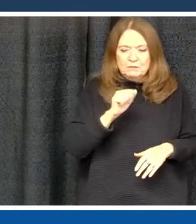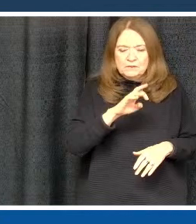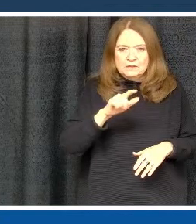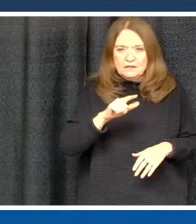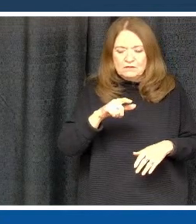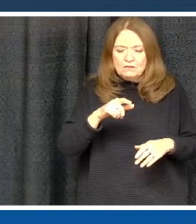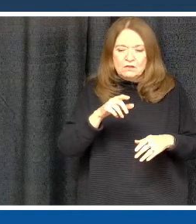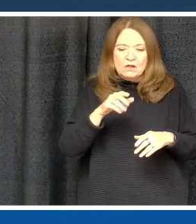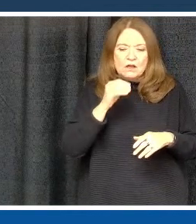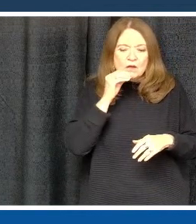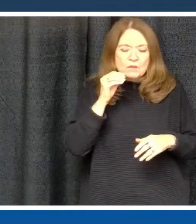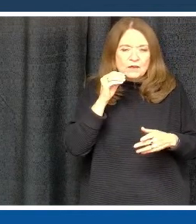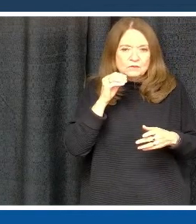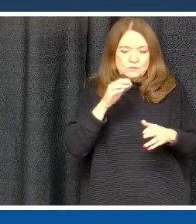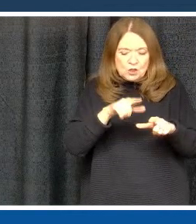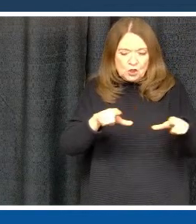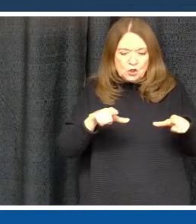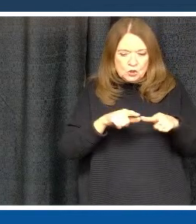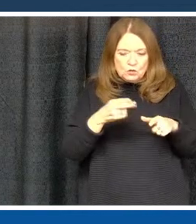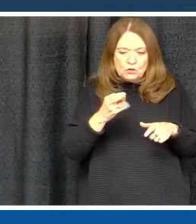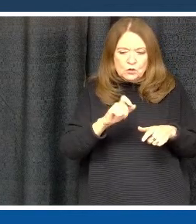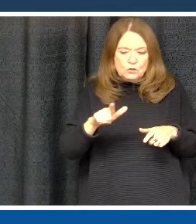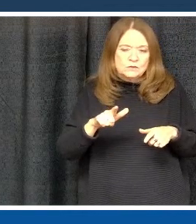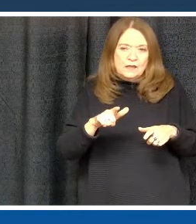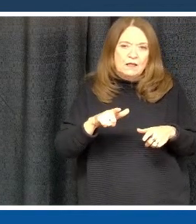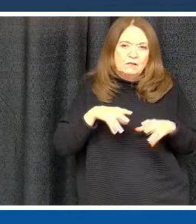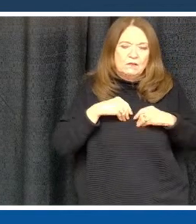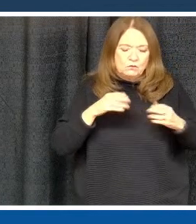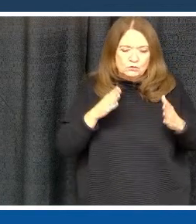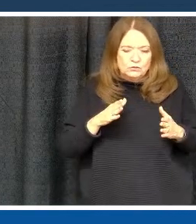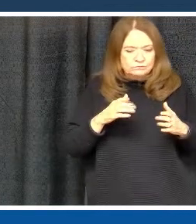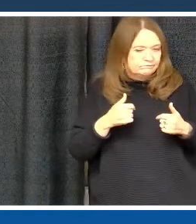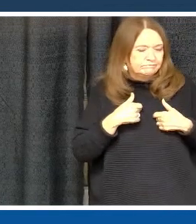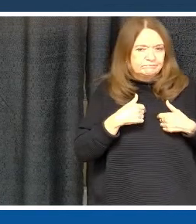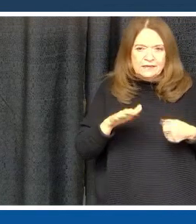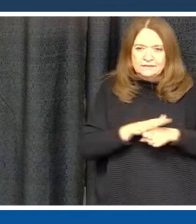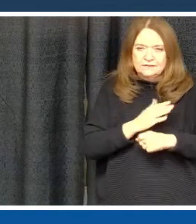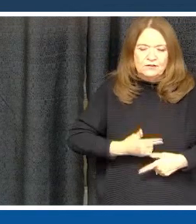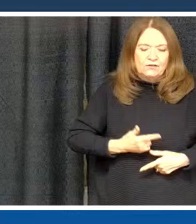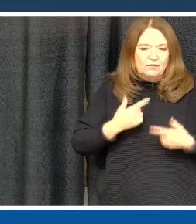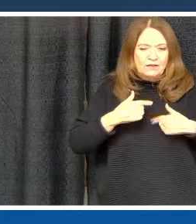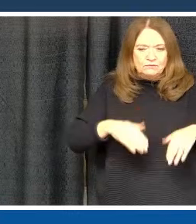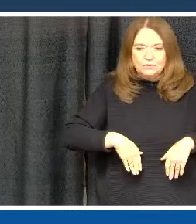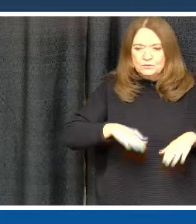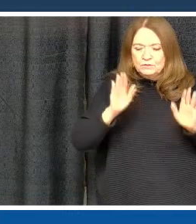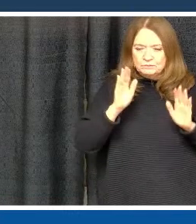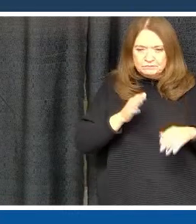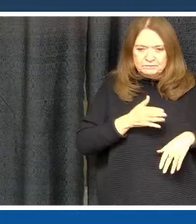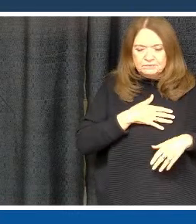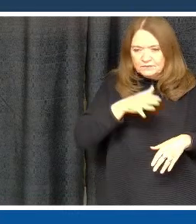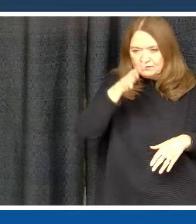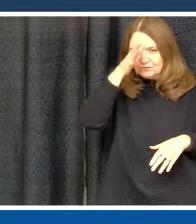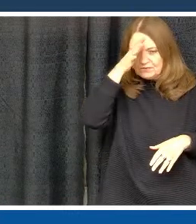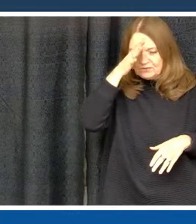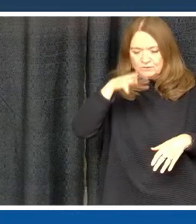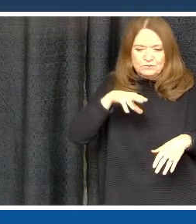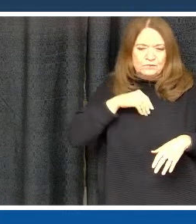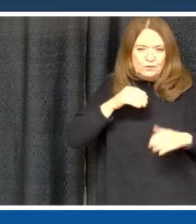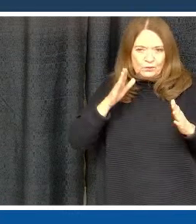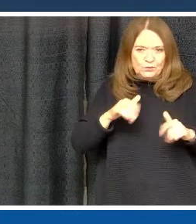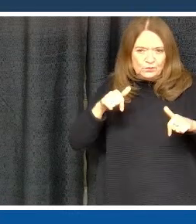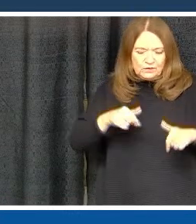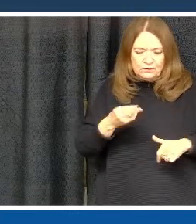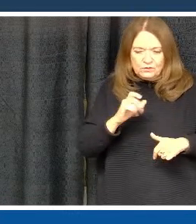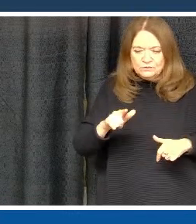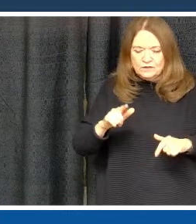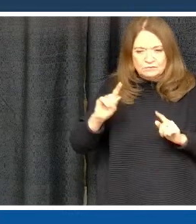owner here. Been in the hotel industry my entire life. Grew up in it. My father was a first generation hotel owner here.